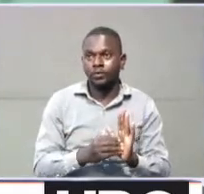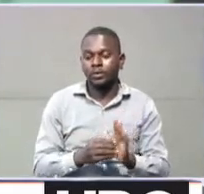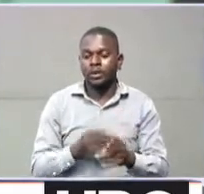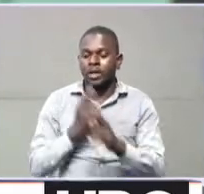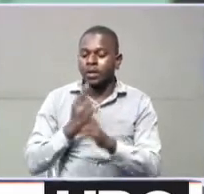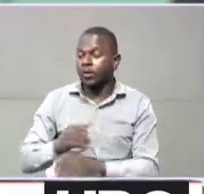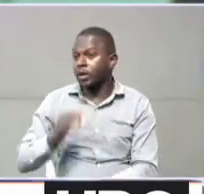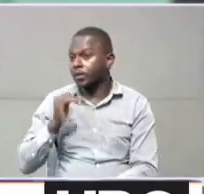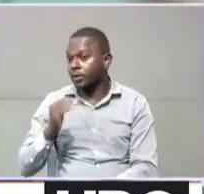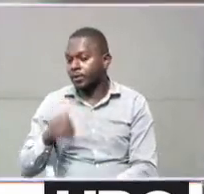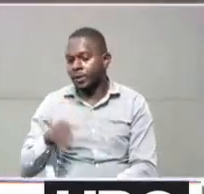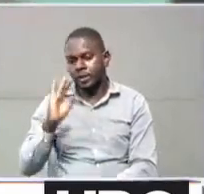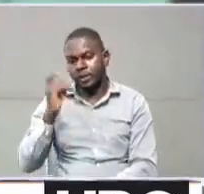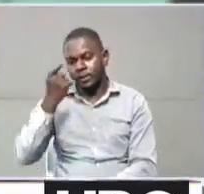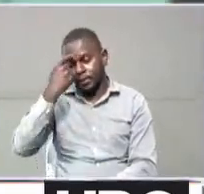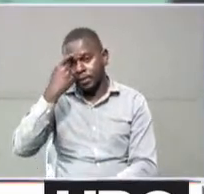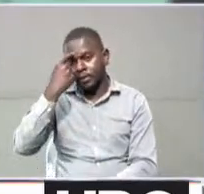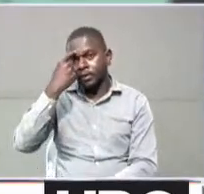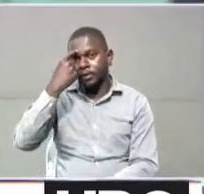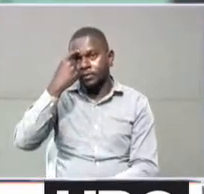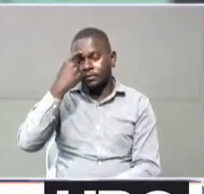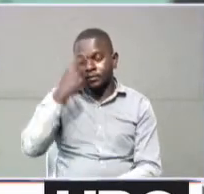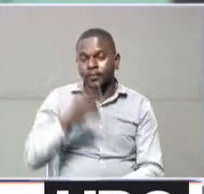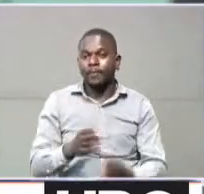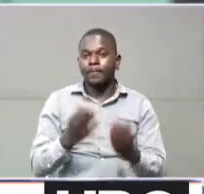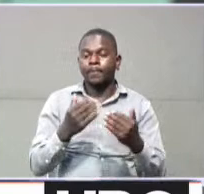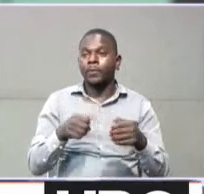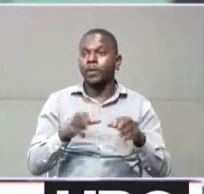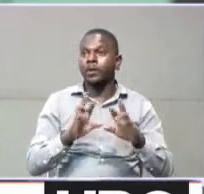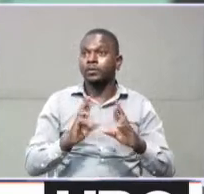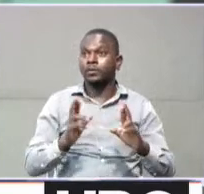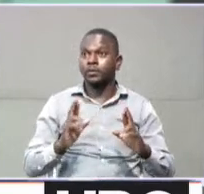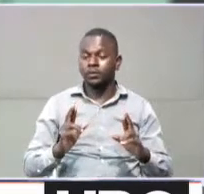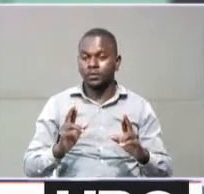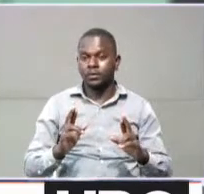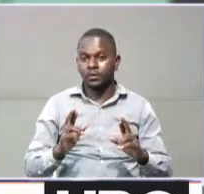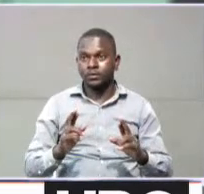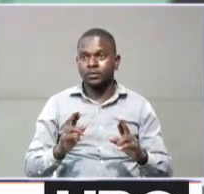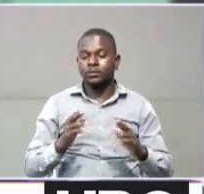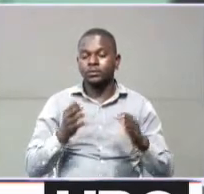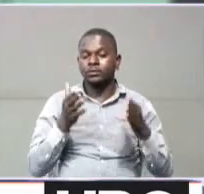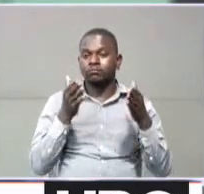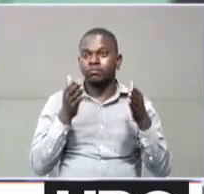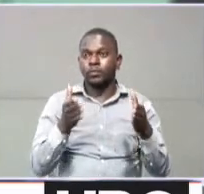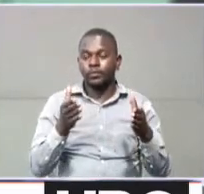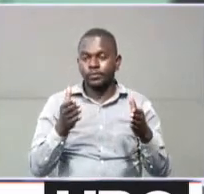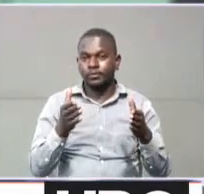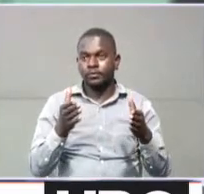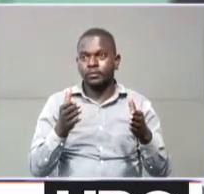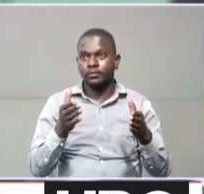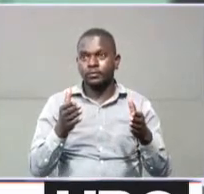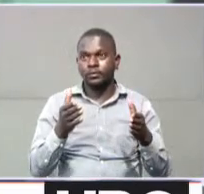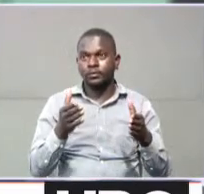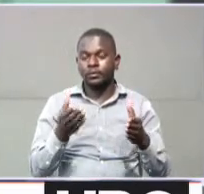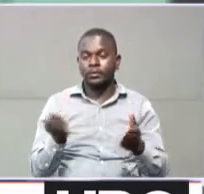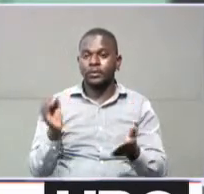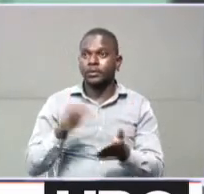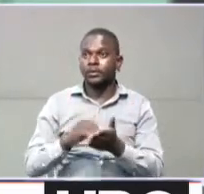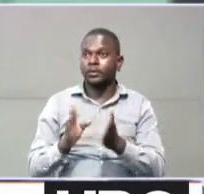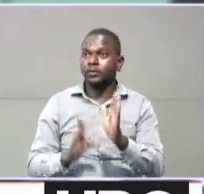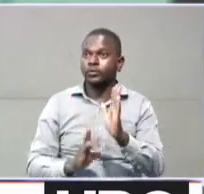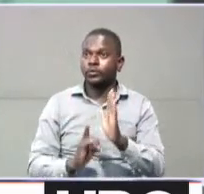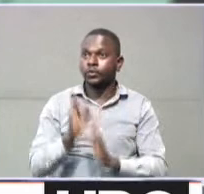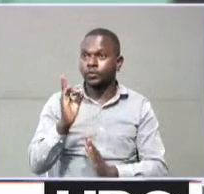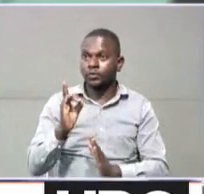latino speaker government is therefore committed to decentralize and redevelop